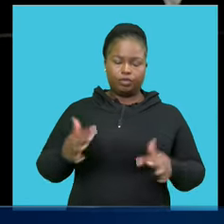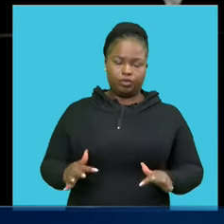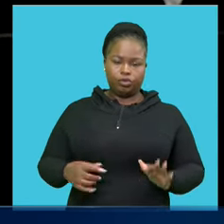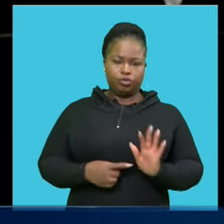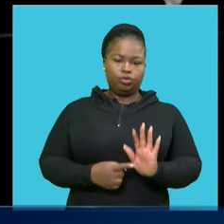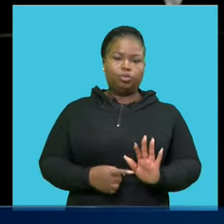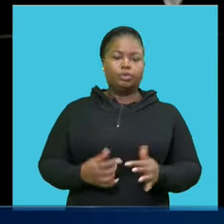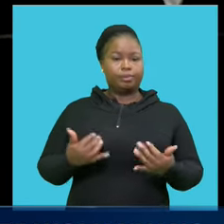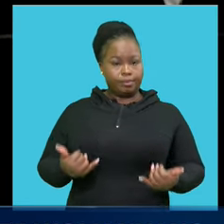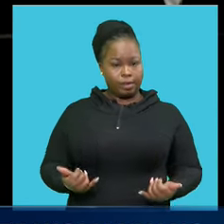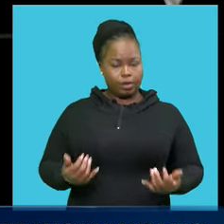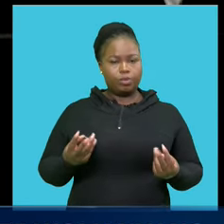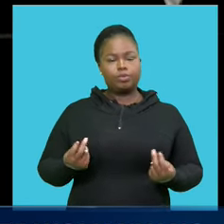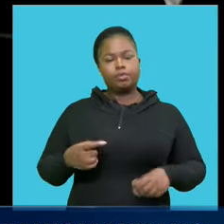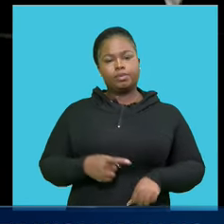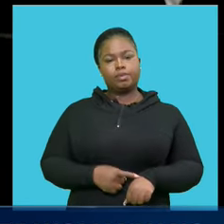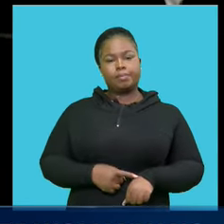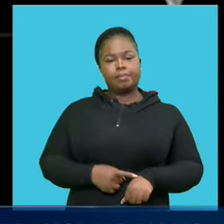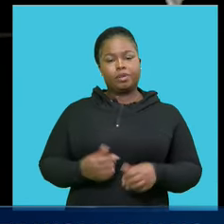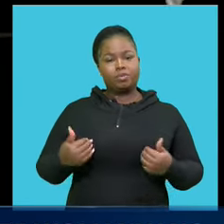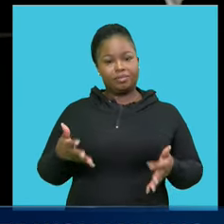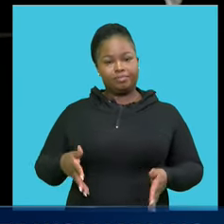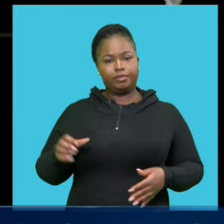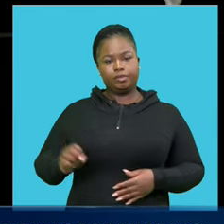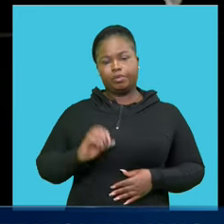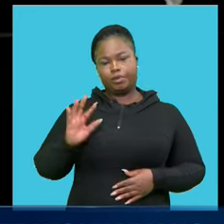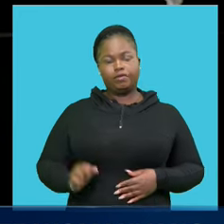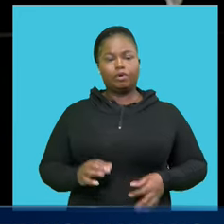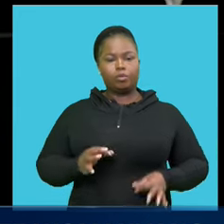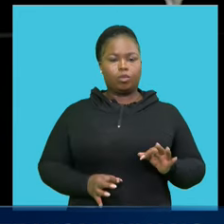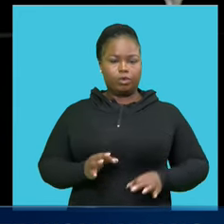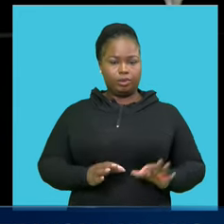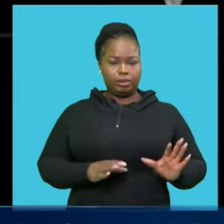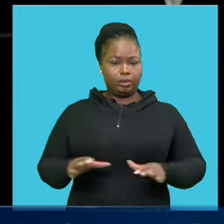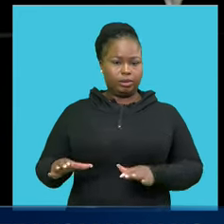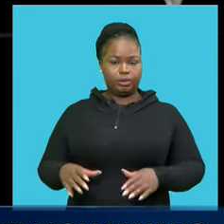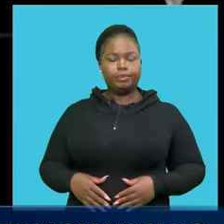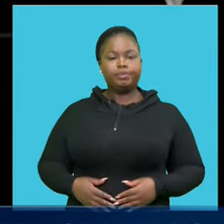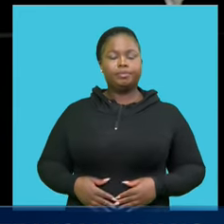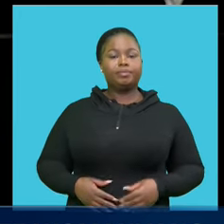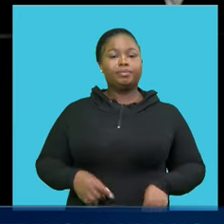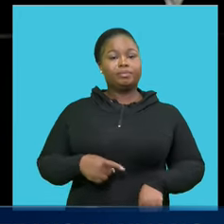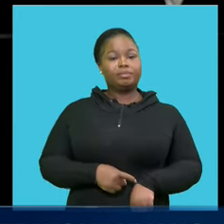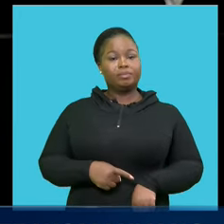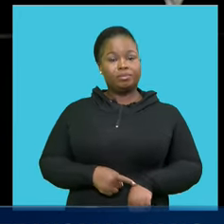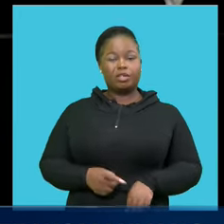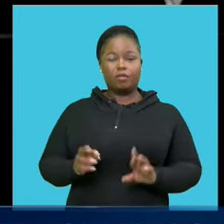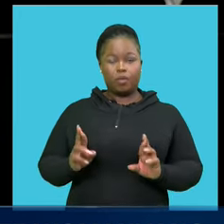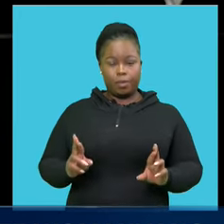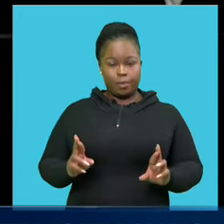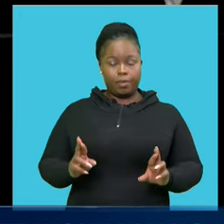a new era in South African politics. It is an era of hope.